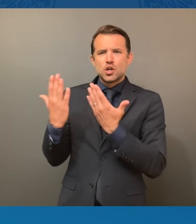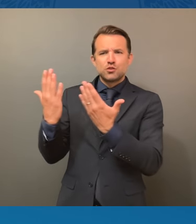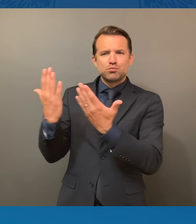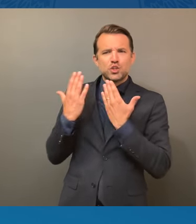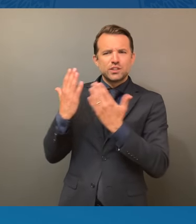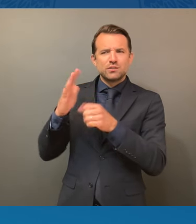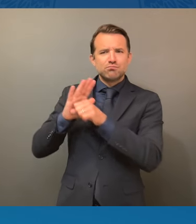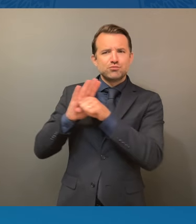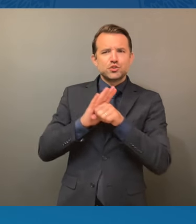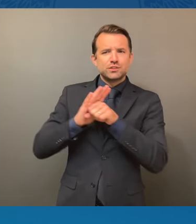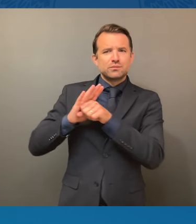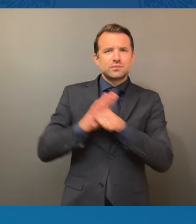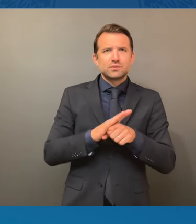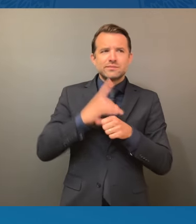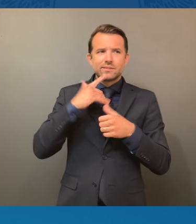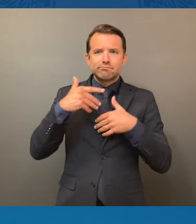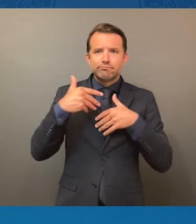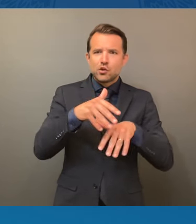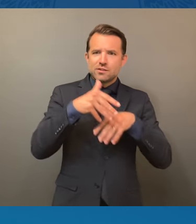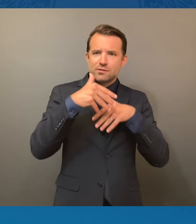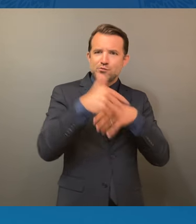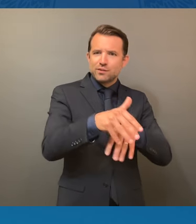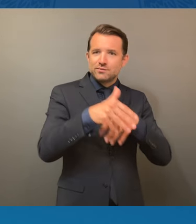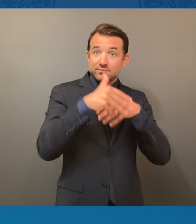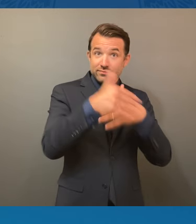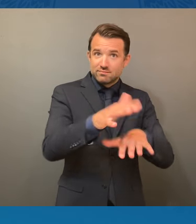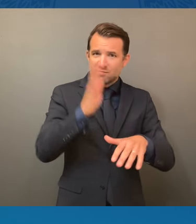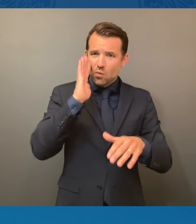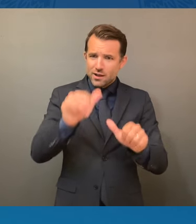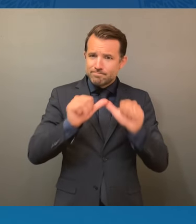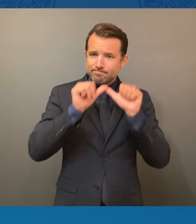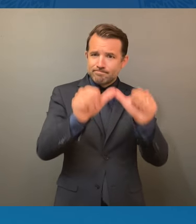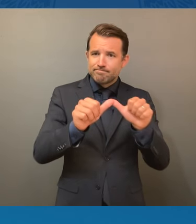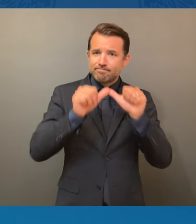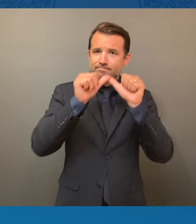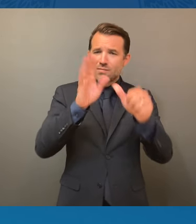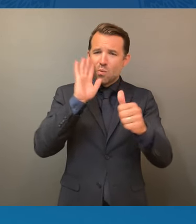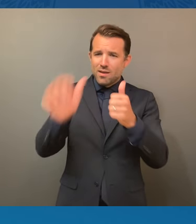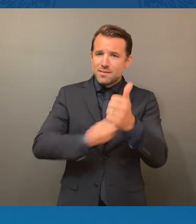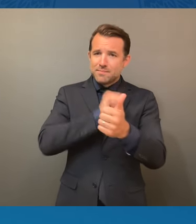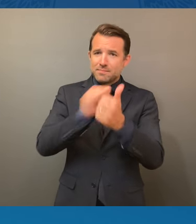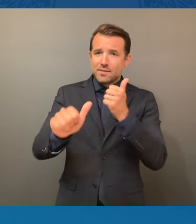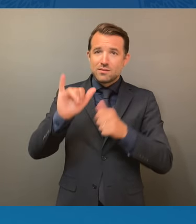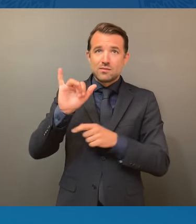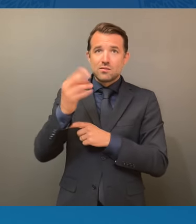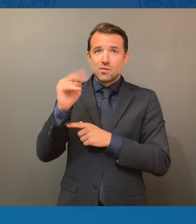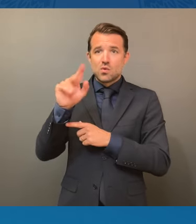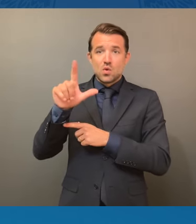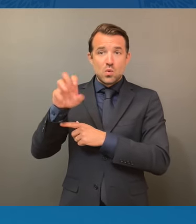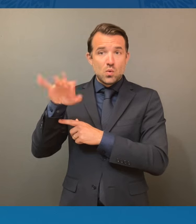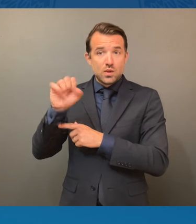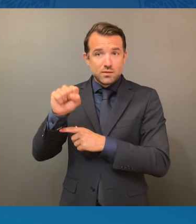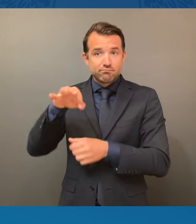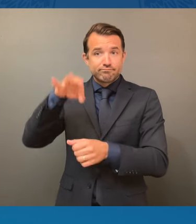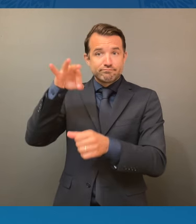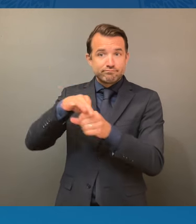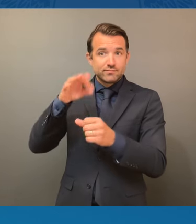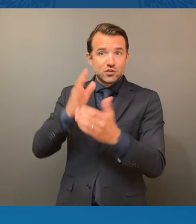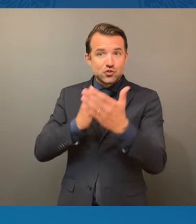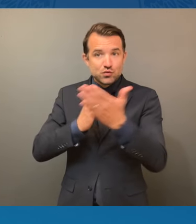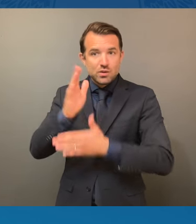forward. And we will pass the John Lewis Voting Rights Advancement Act and the Freedom to Vote Act.